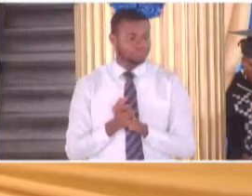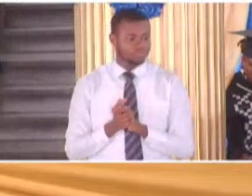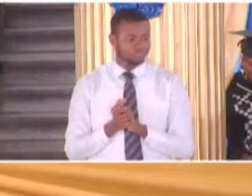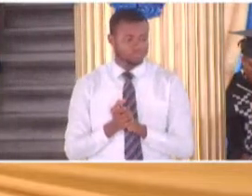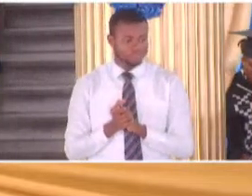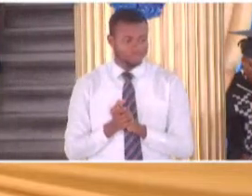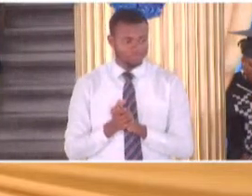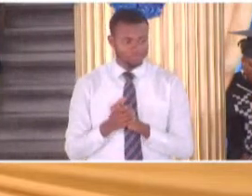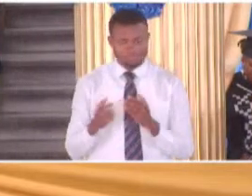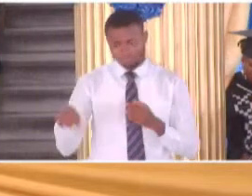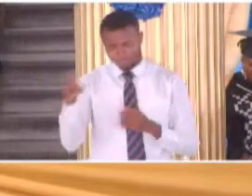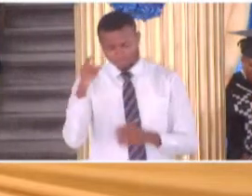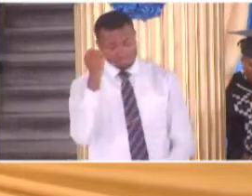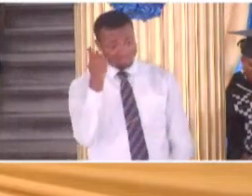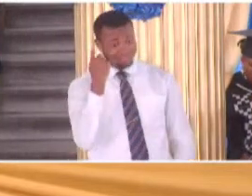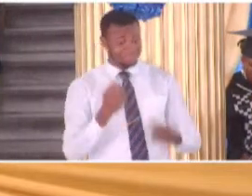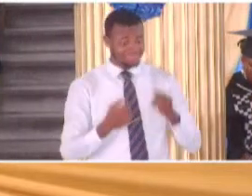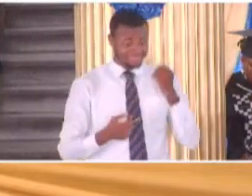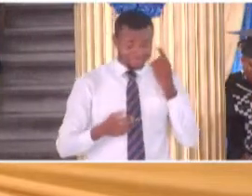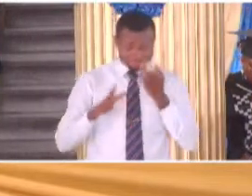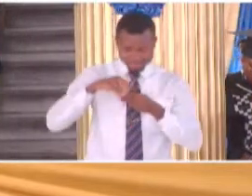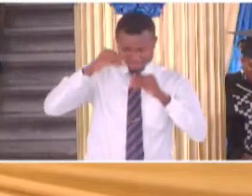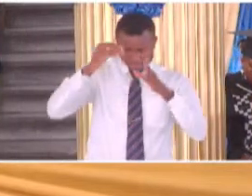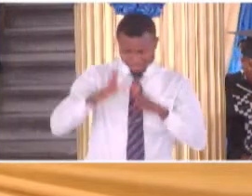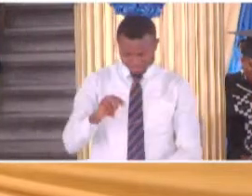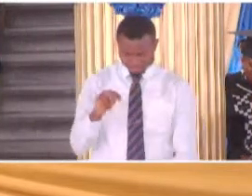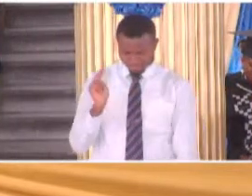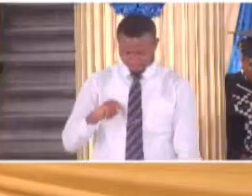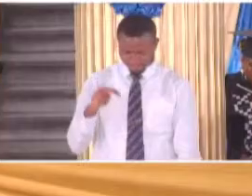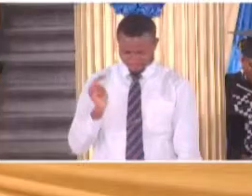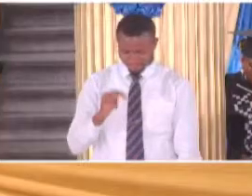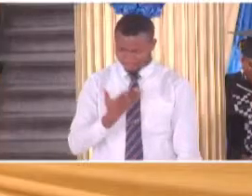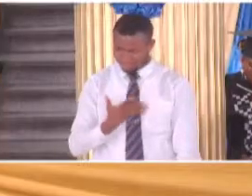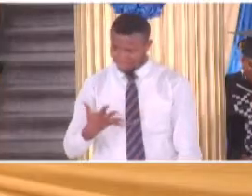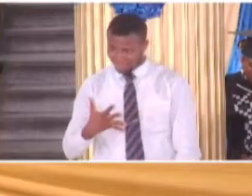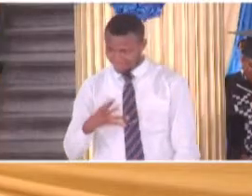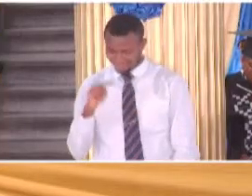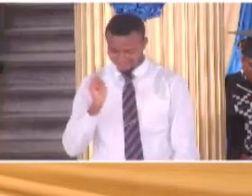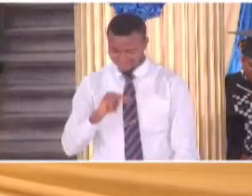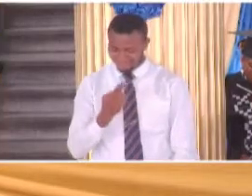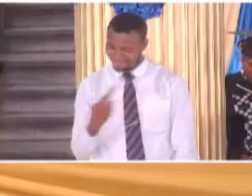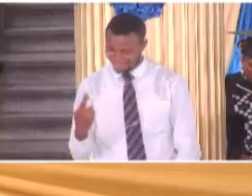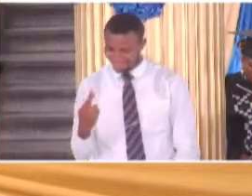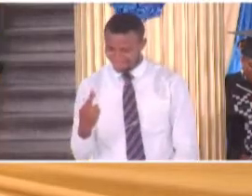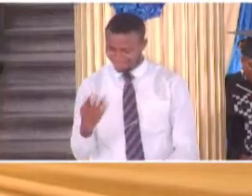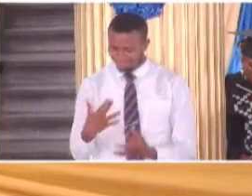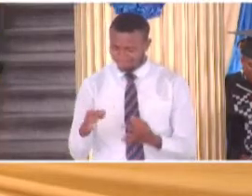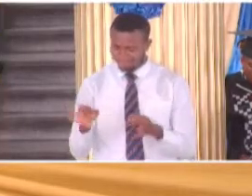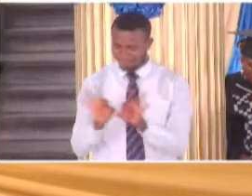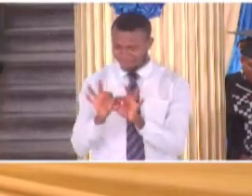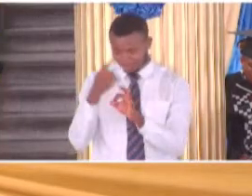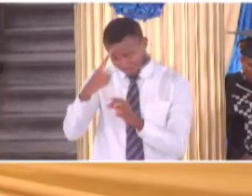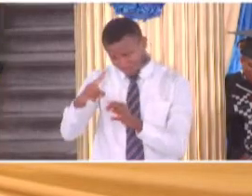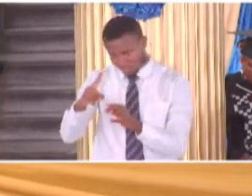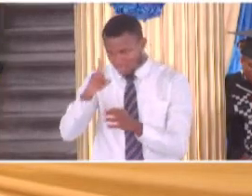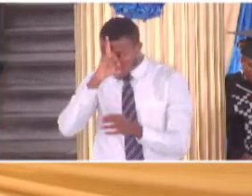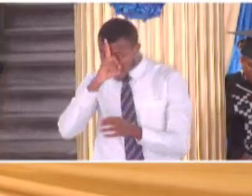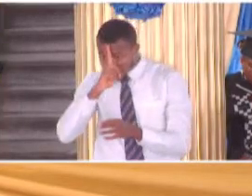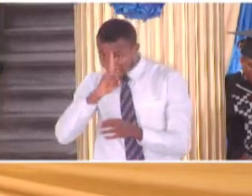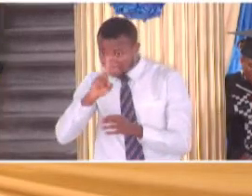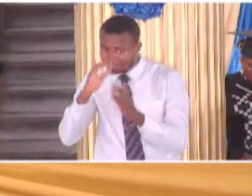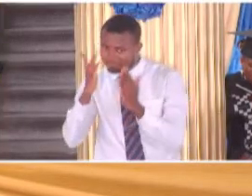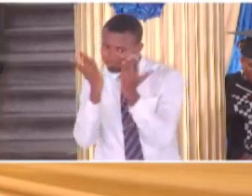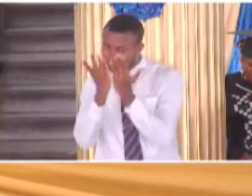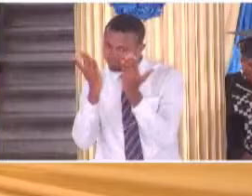We understand that access to the necessary resources is key to academic success. As part of our